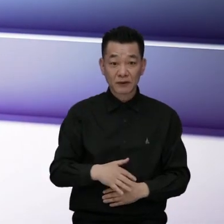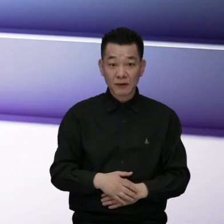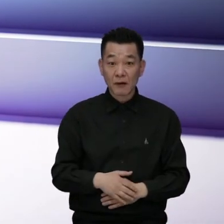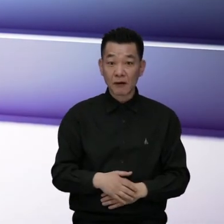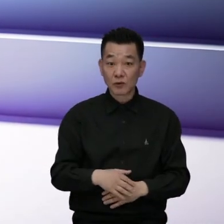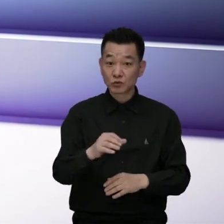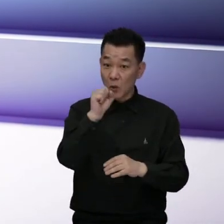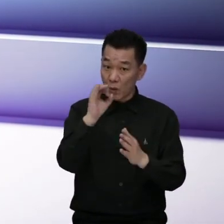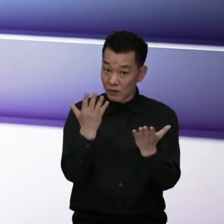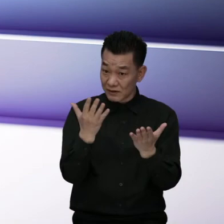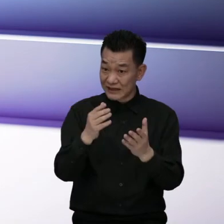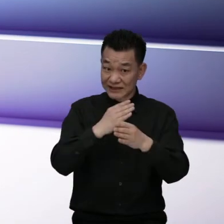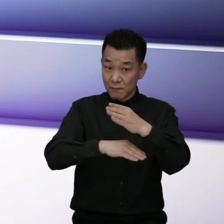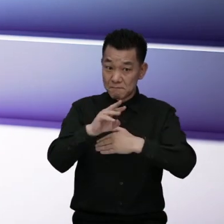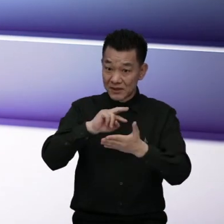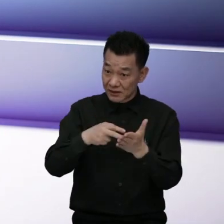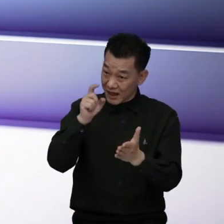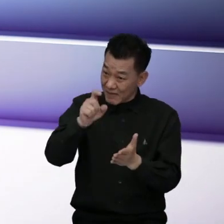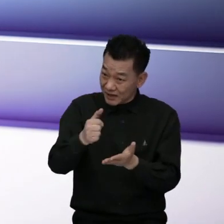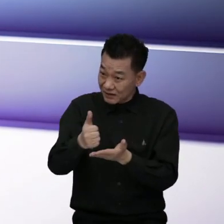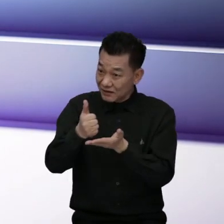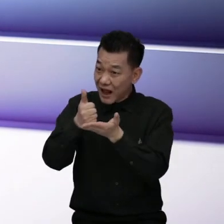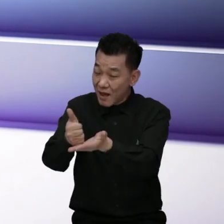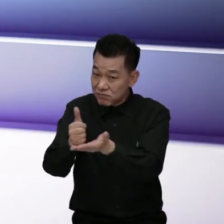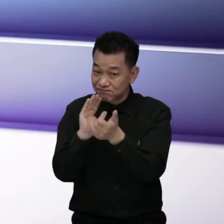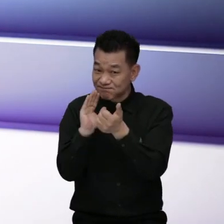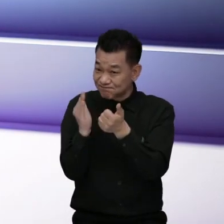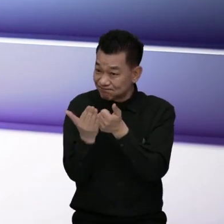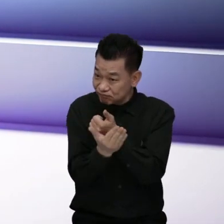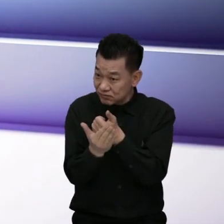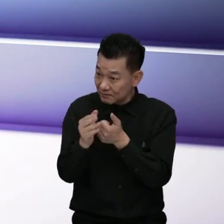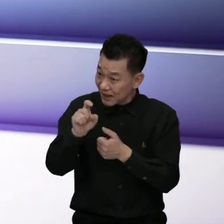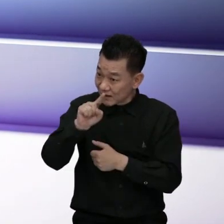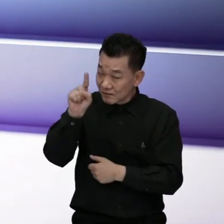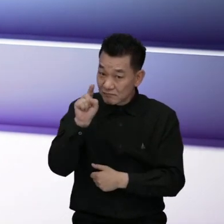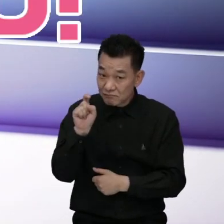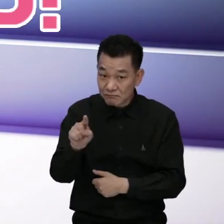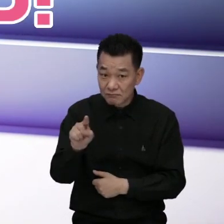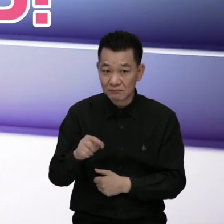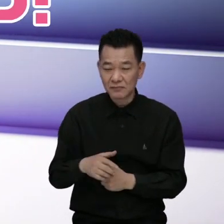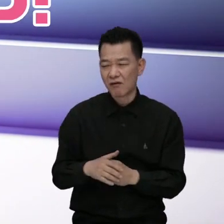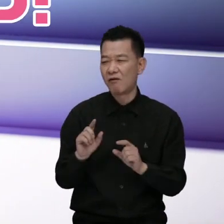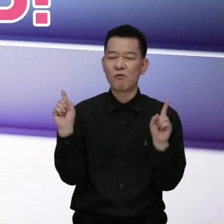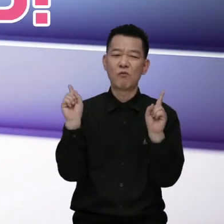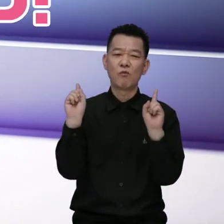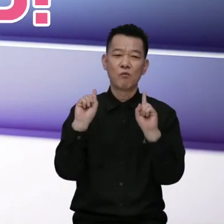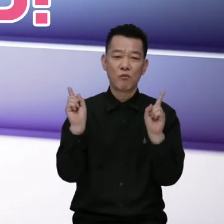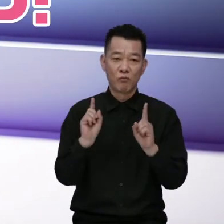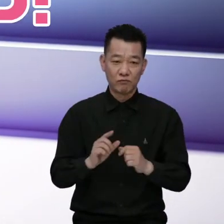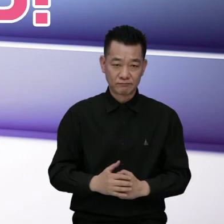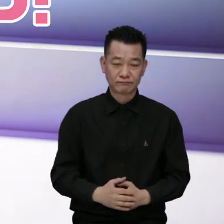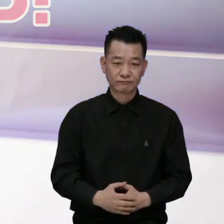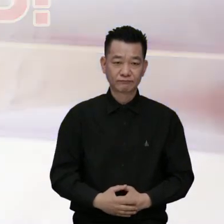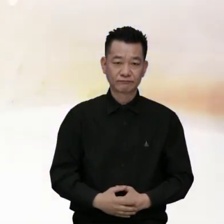Then, should the persons with disabilities be helped and protected by others? Of course not.